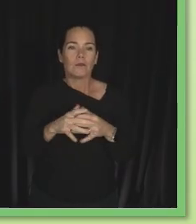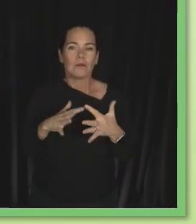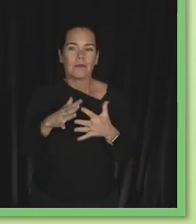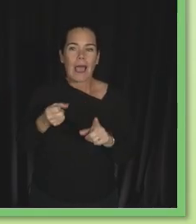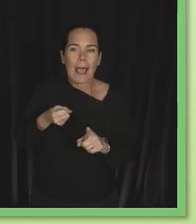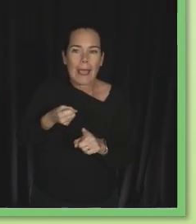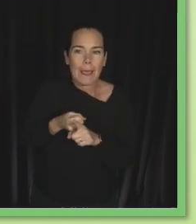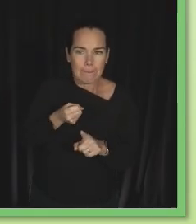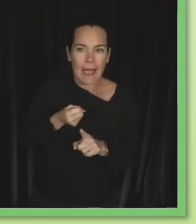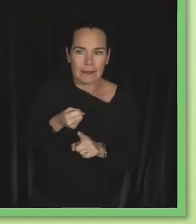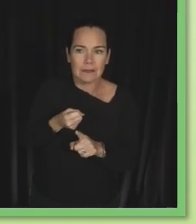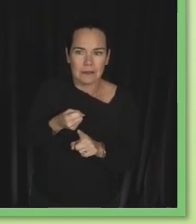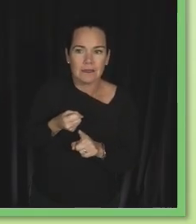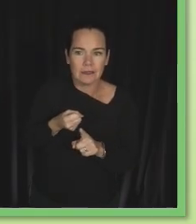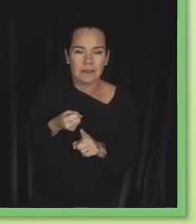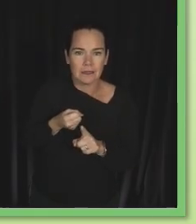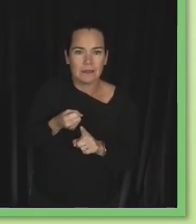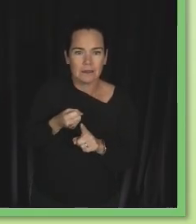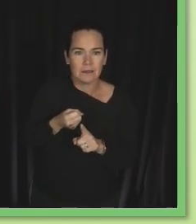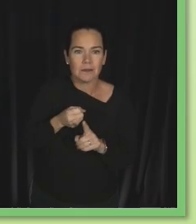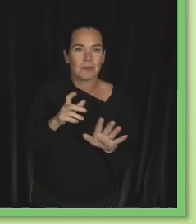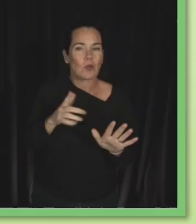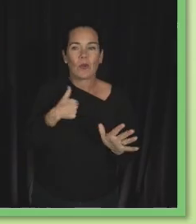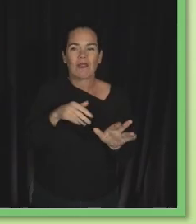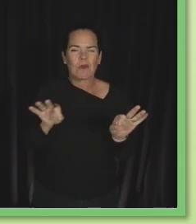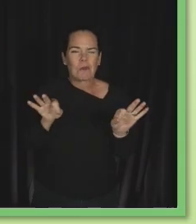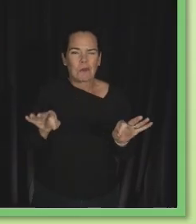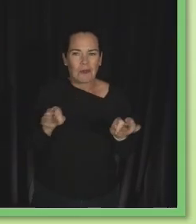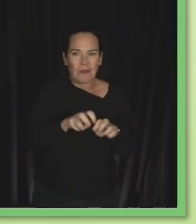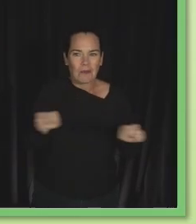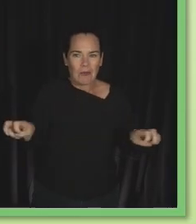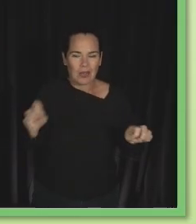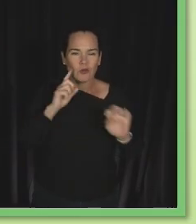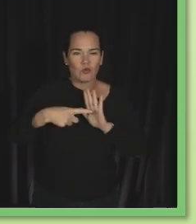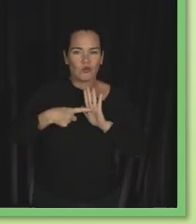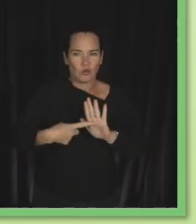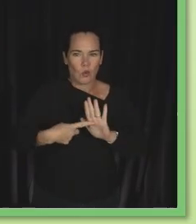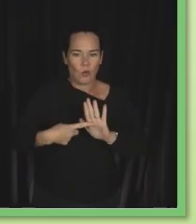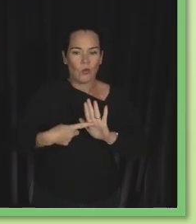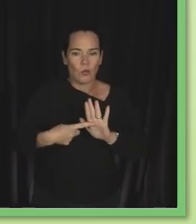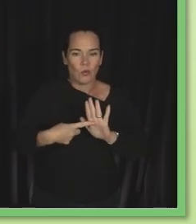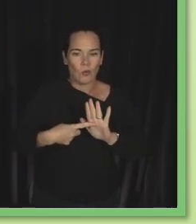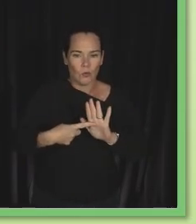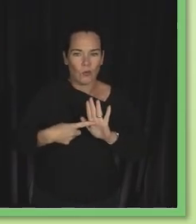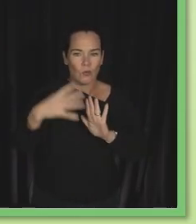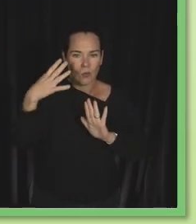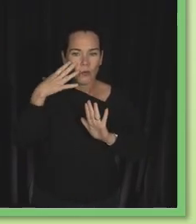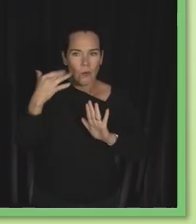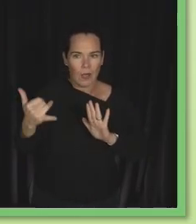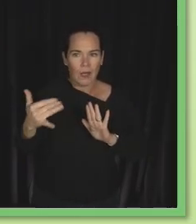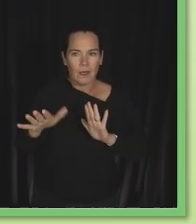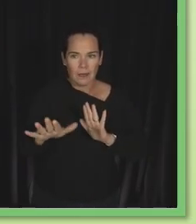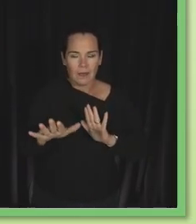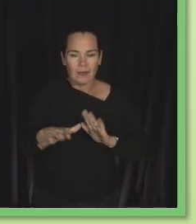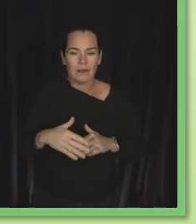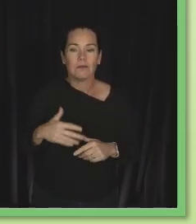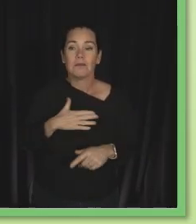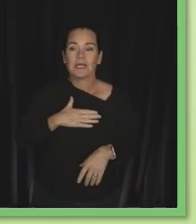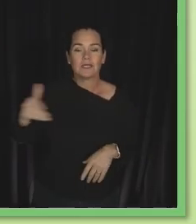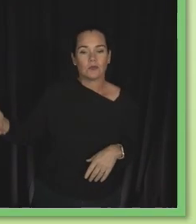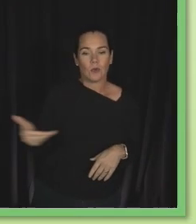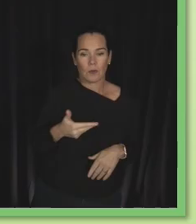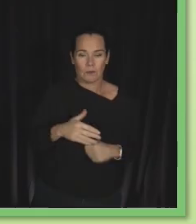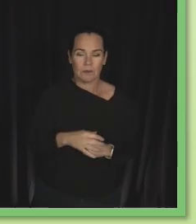impact. And we have got the perfect panel to show you why. Please welcome on